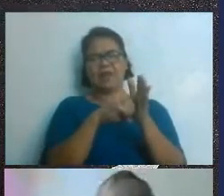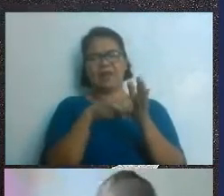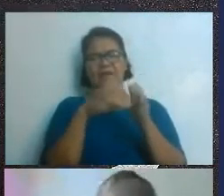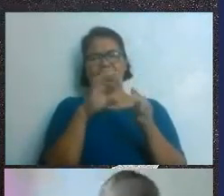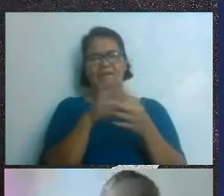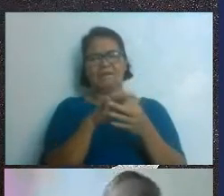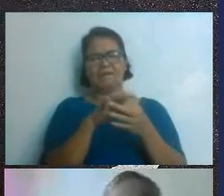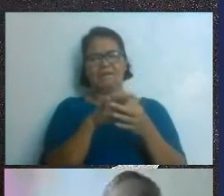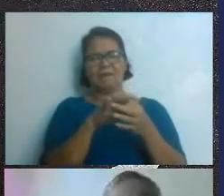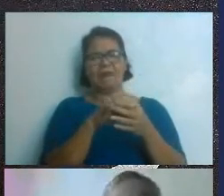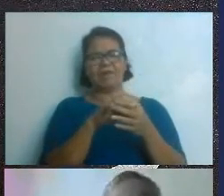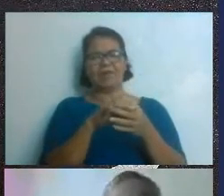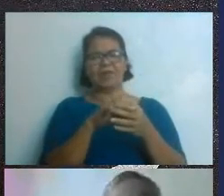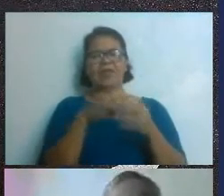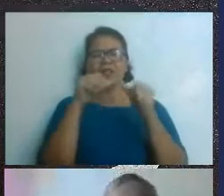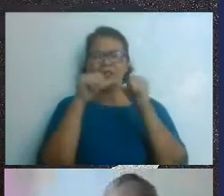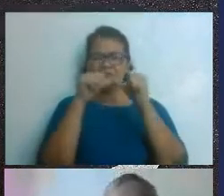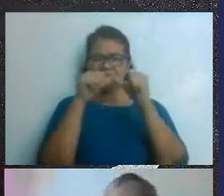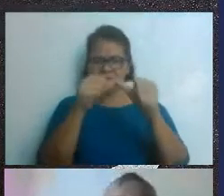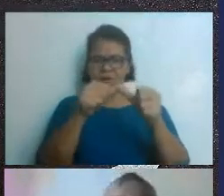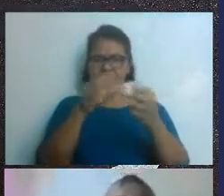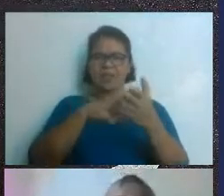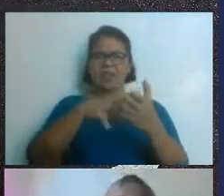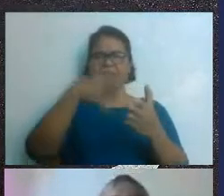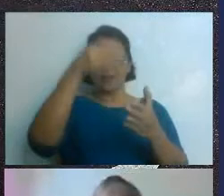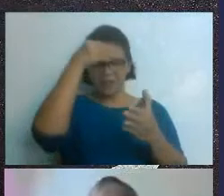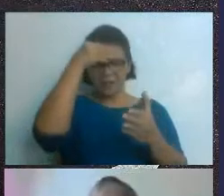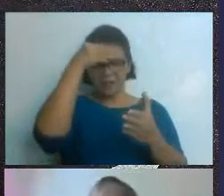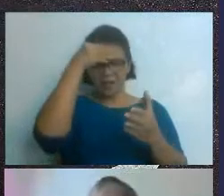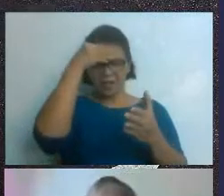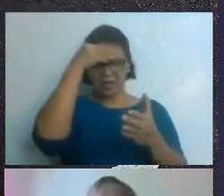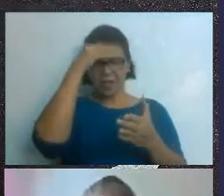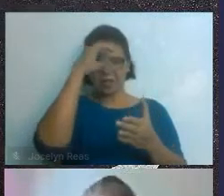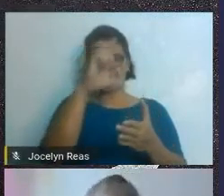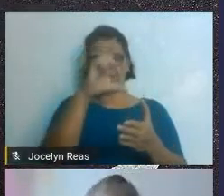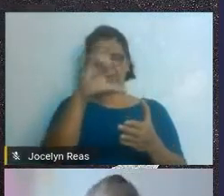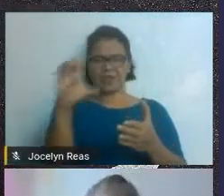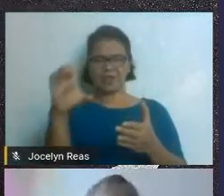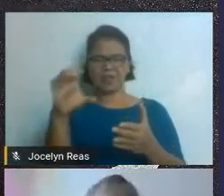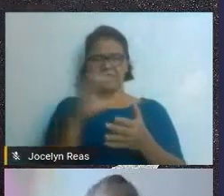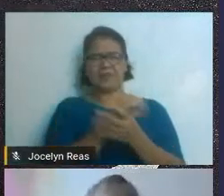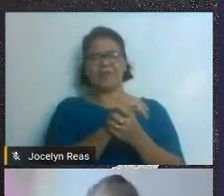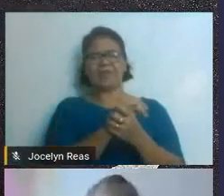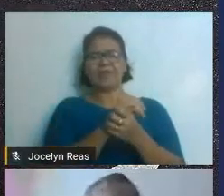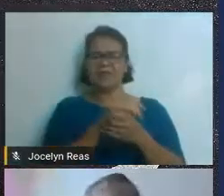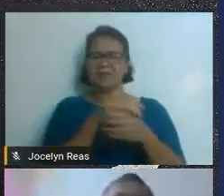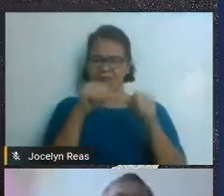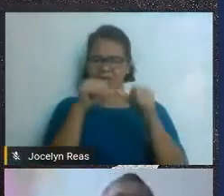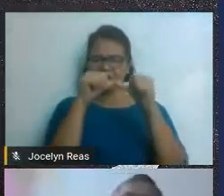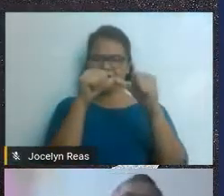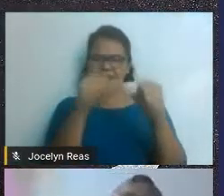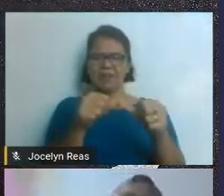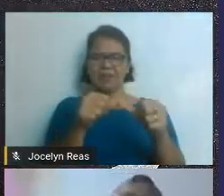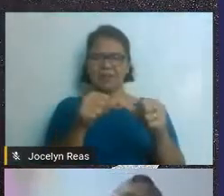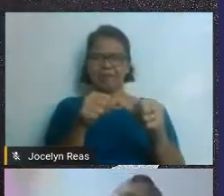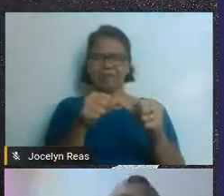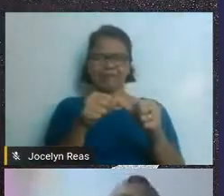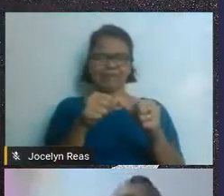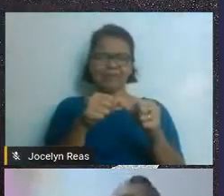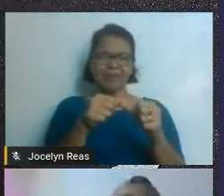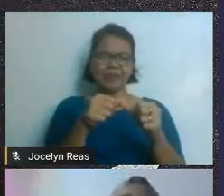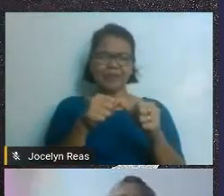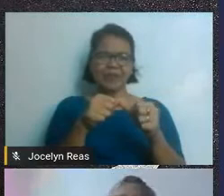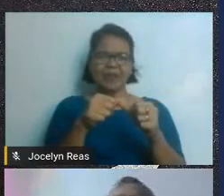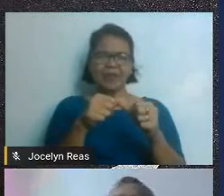enduring learning competencies. Let's proceed with the decisions used. Paano? Basta na